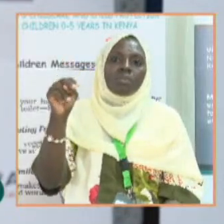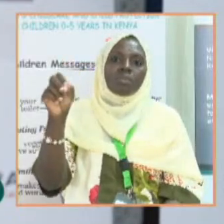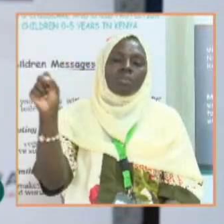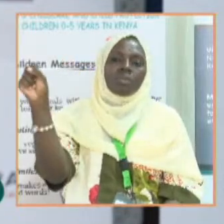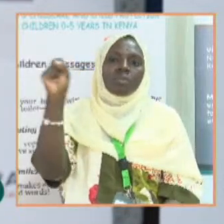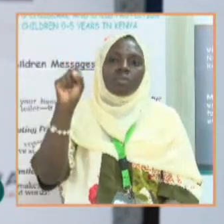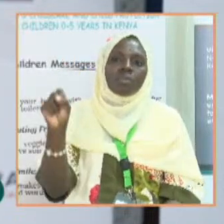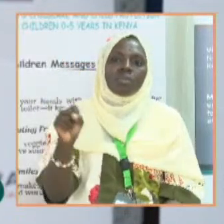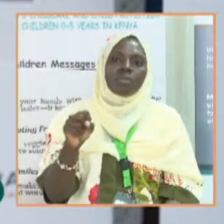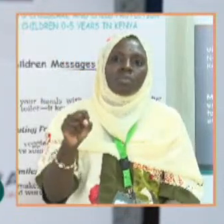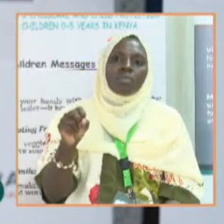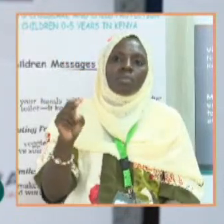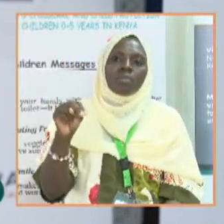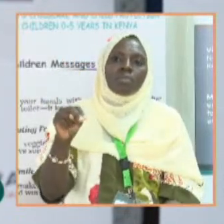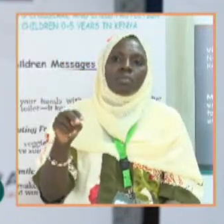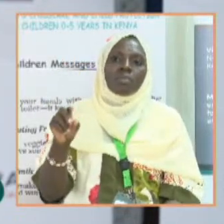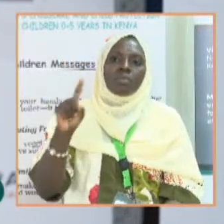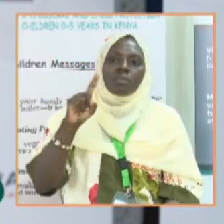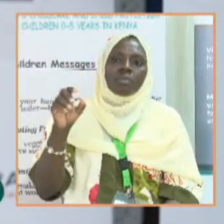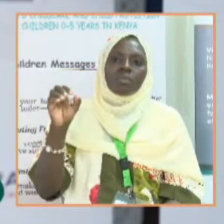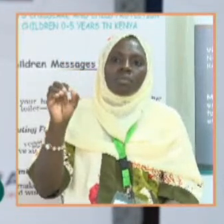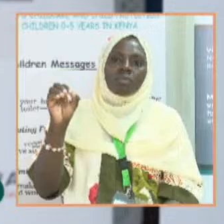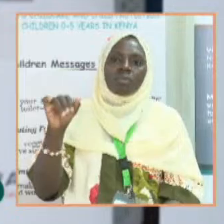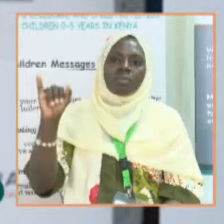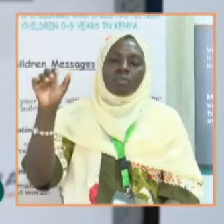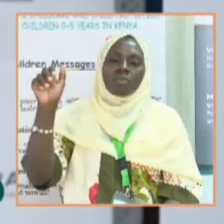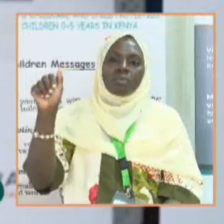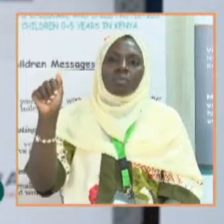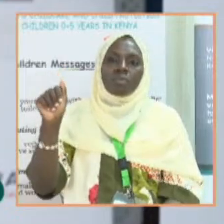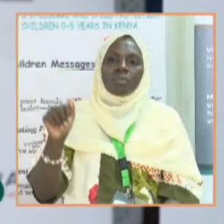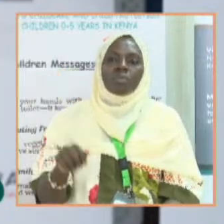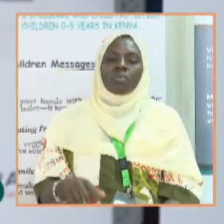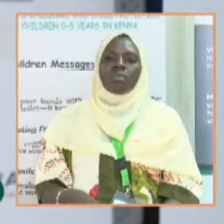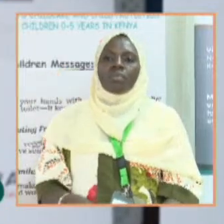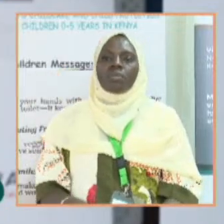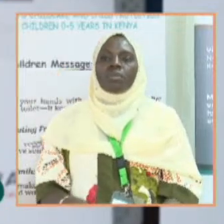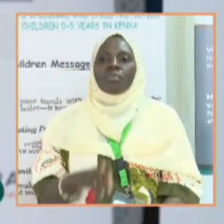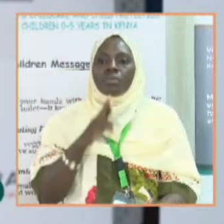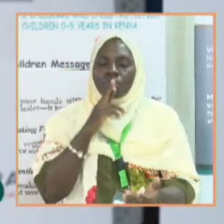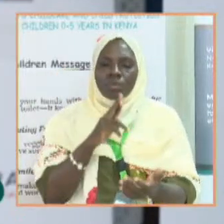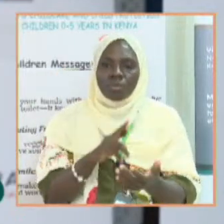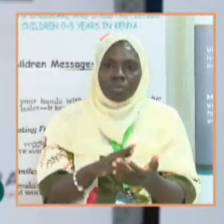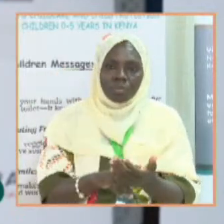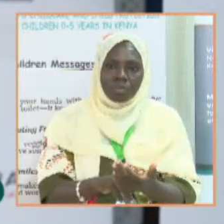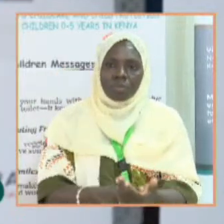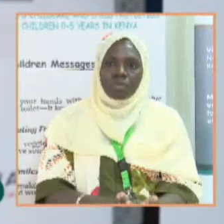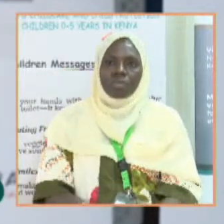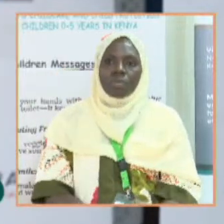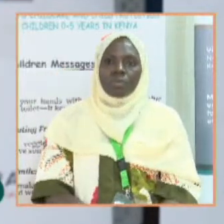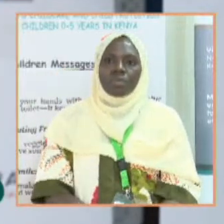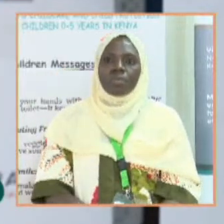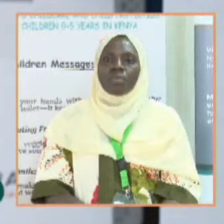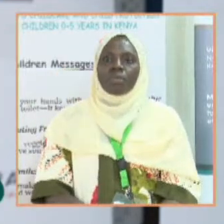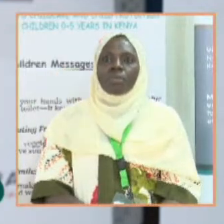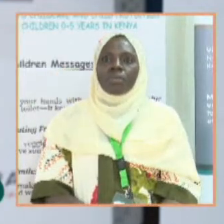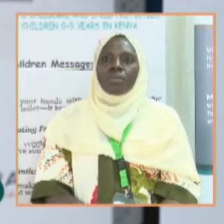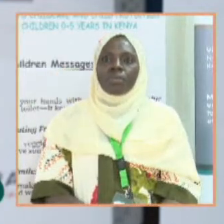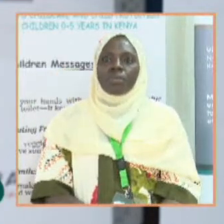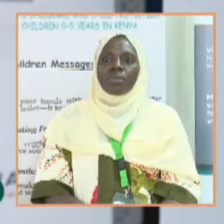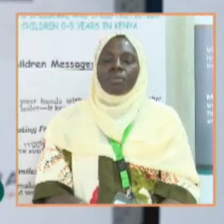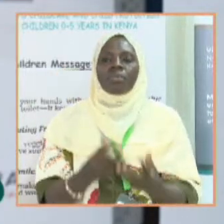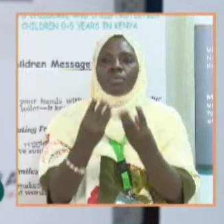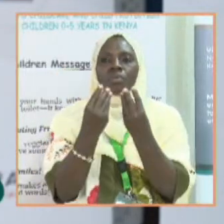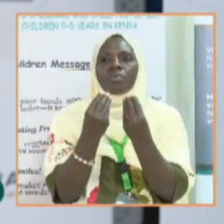Tharaka Nithi, and Kajiado. On recommendation, what are then the findings recommending based on the governance? We need